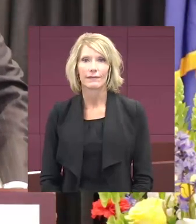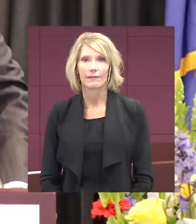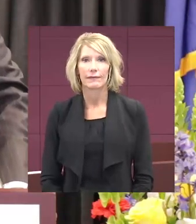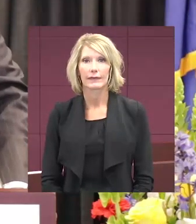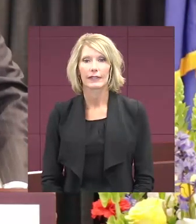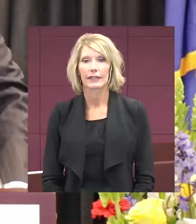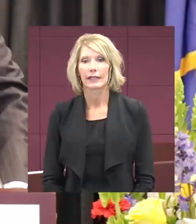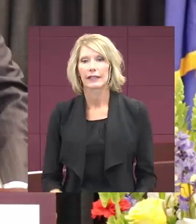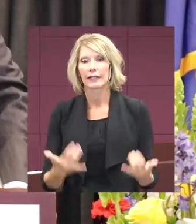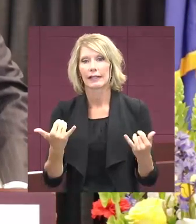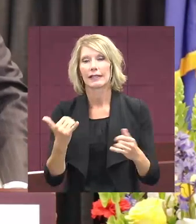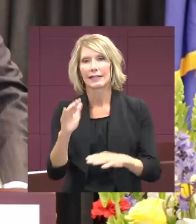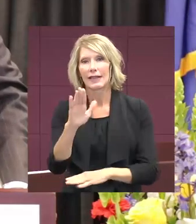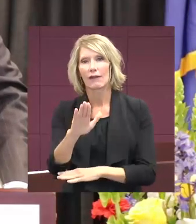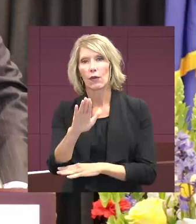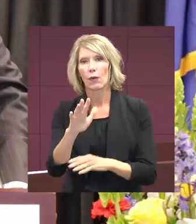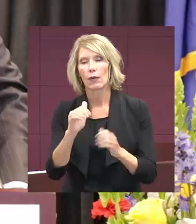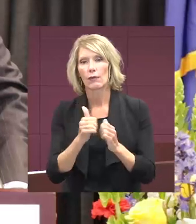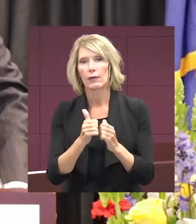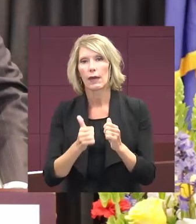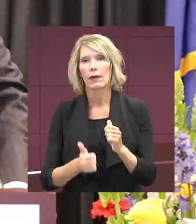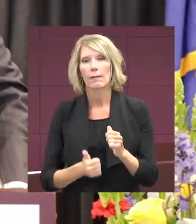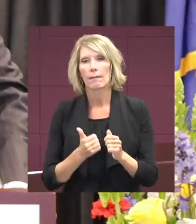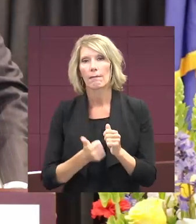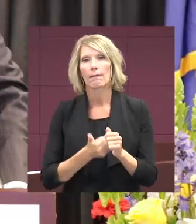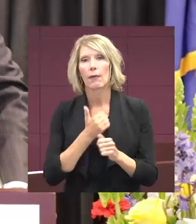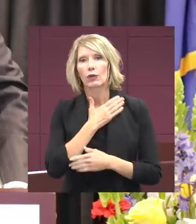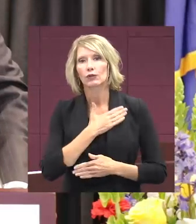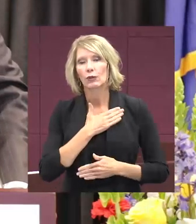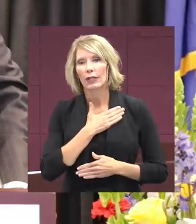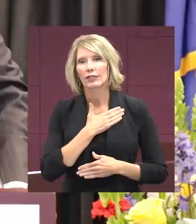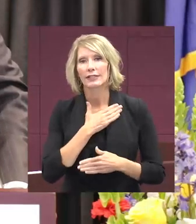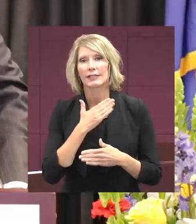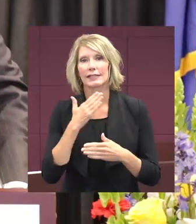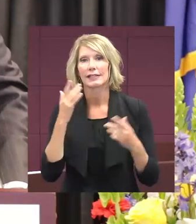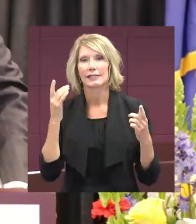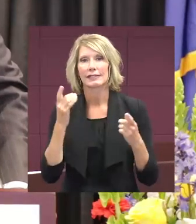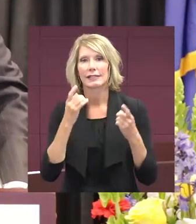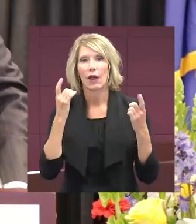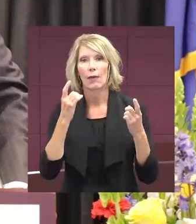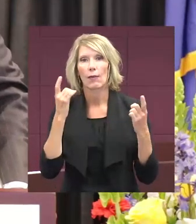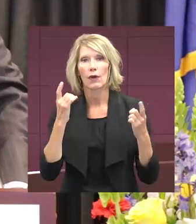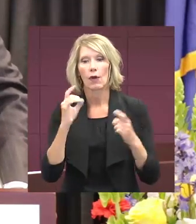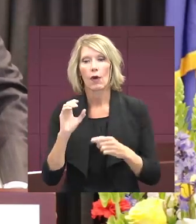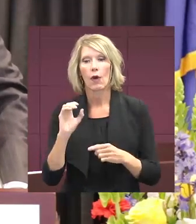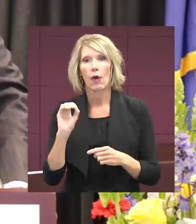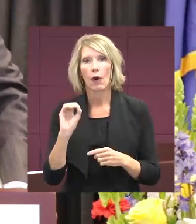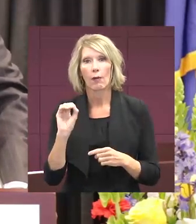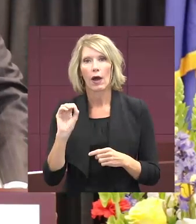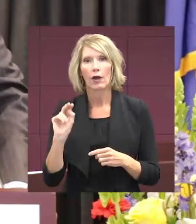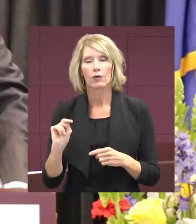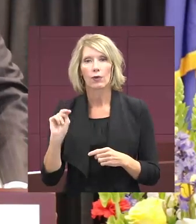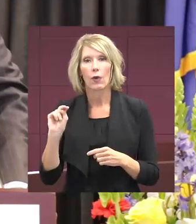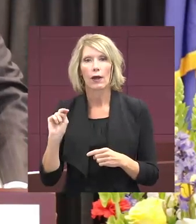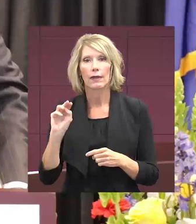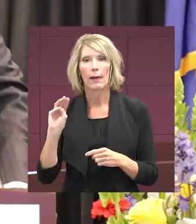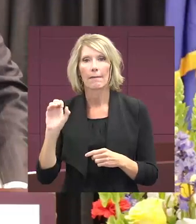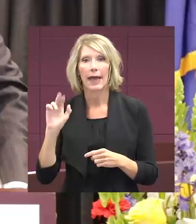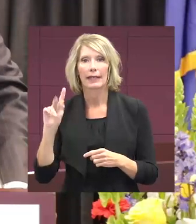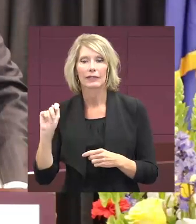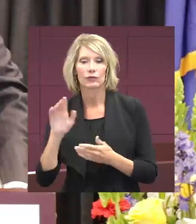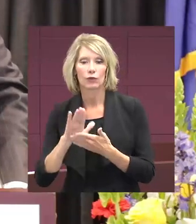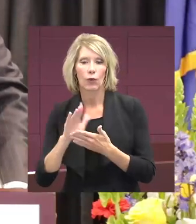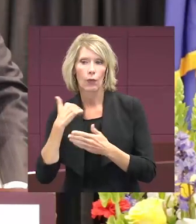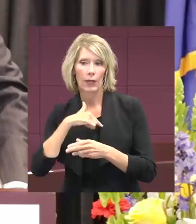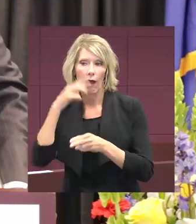This afternoon, with the most graceful ceremonies ever, Omaha North High Magnet School, we honor them